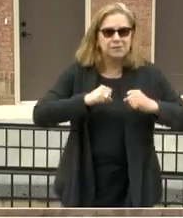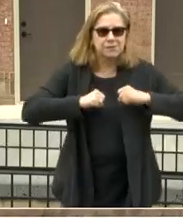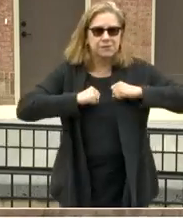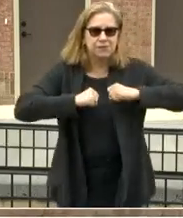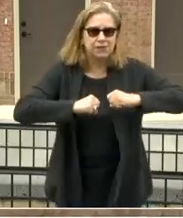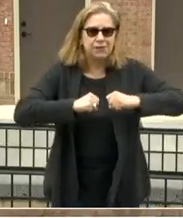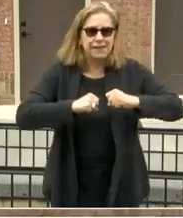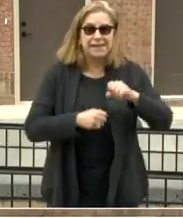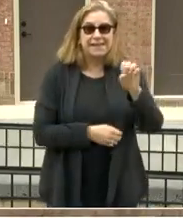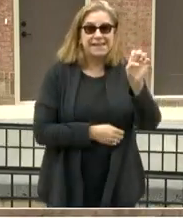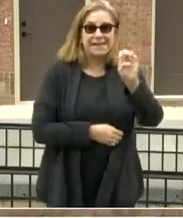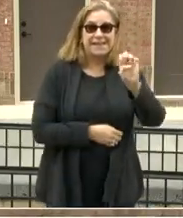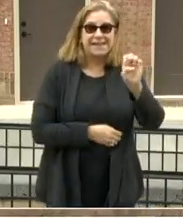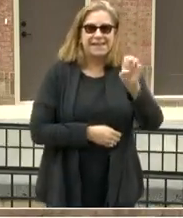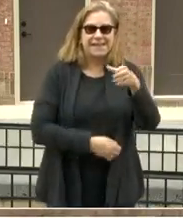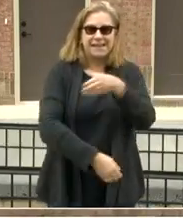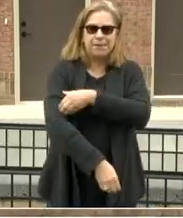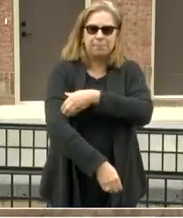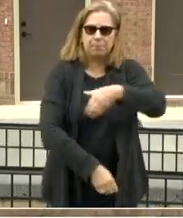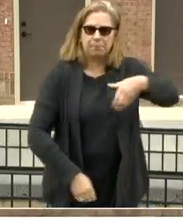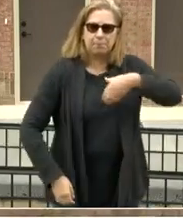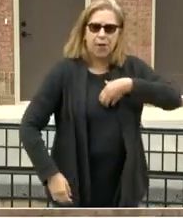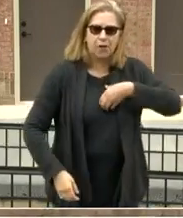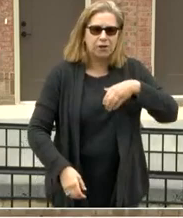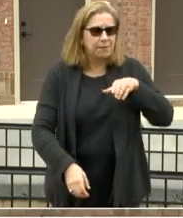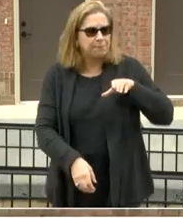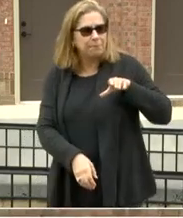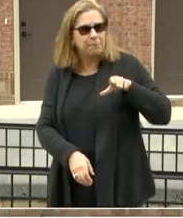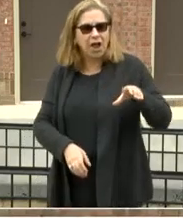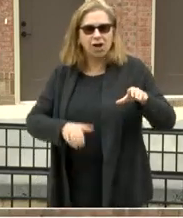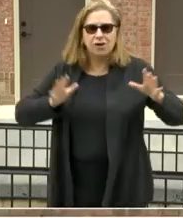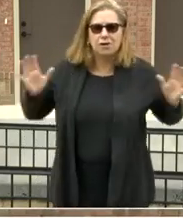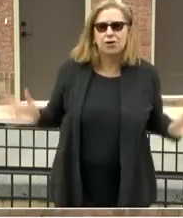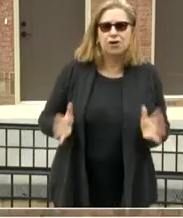empowerment, encourager, enthusiastic, and even enchanting.